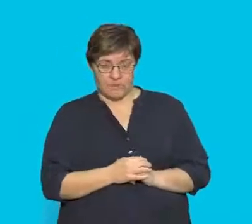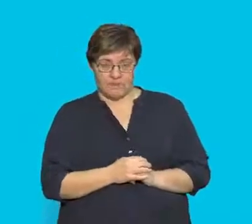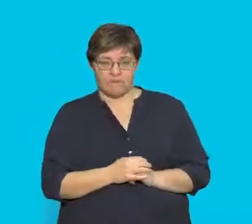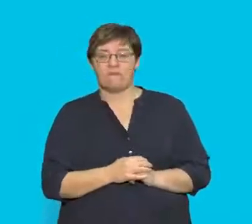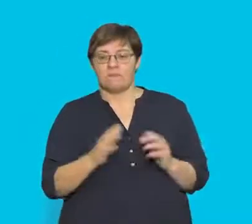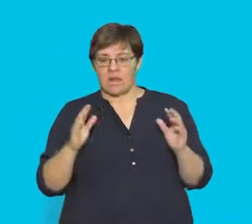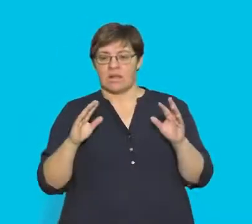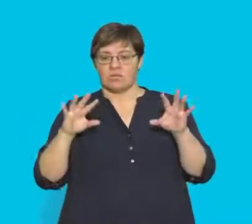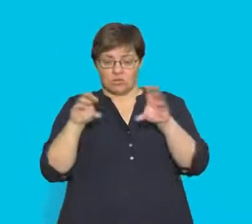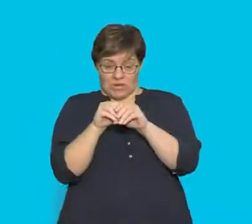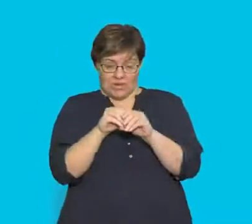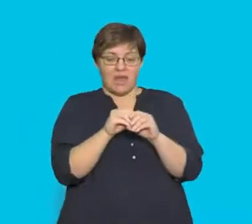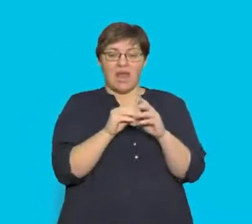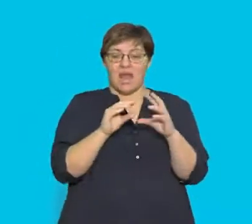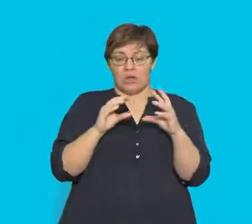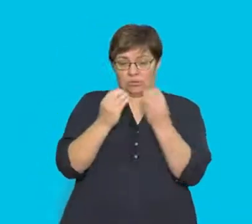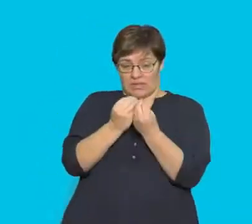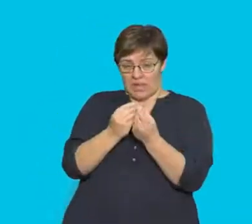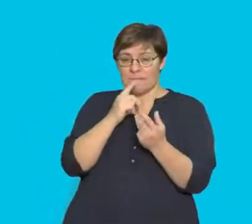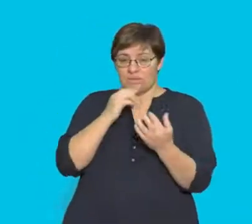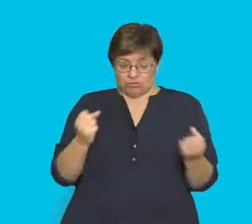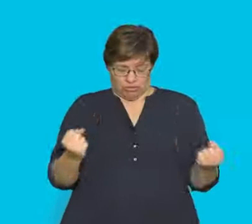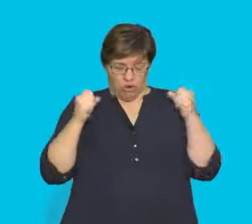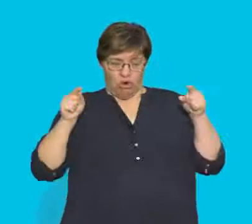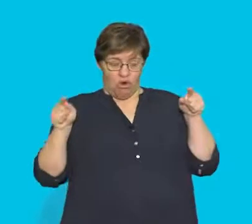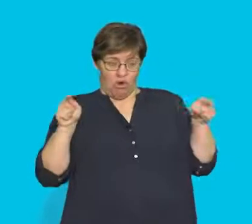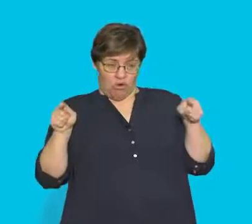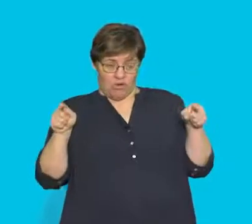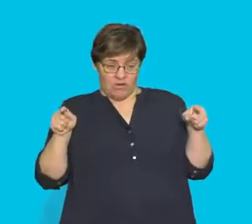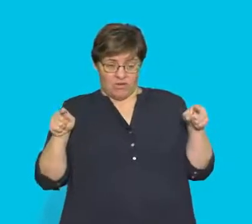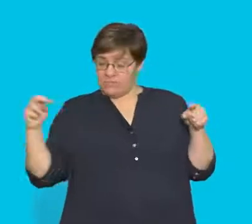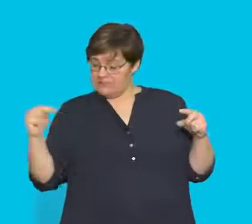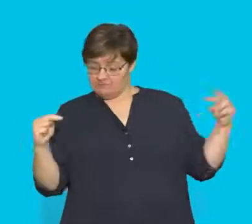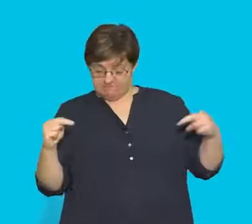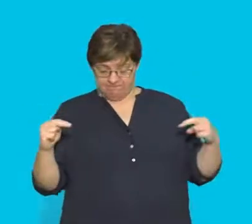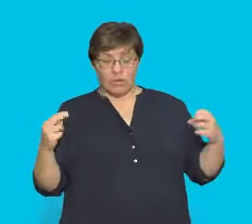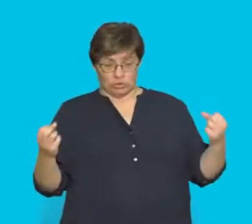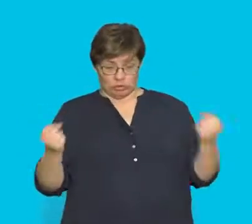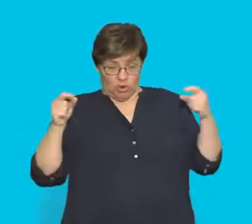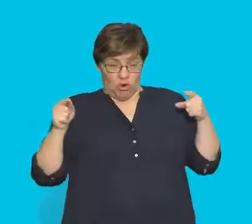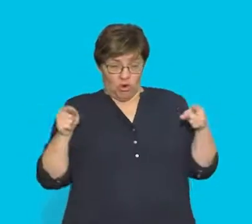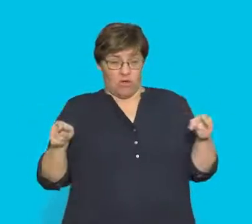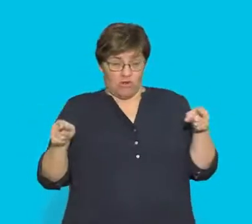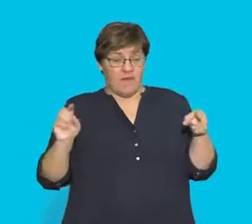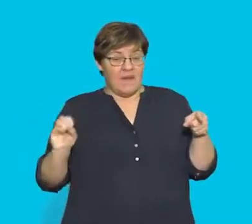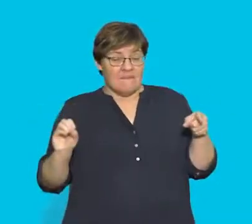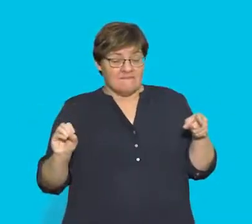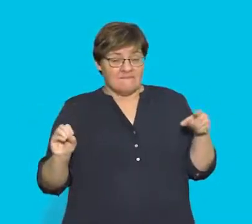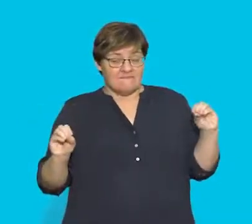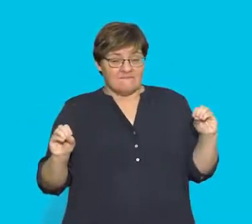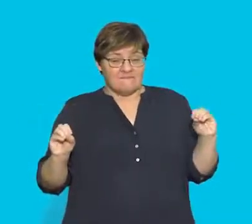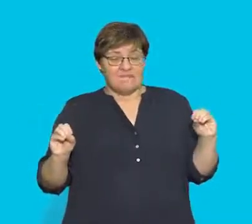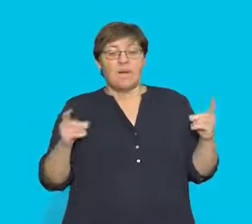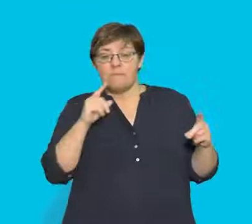in and they're clustered together. That tells us this is strong. And where they're strong, in terms